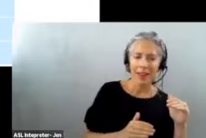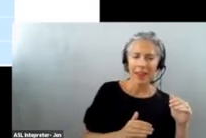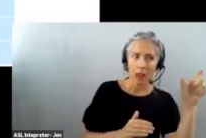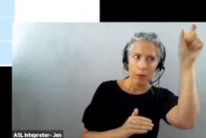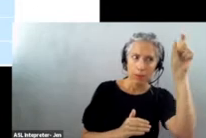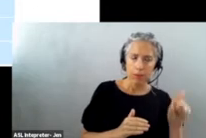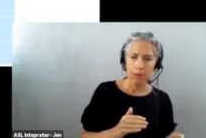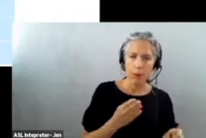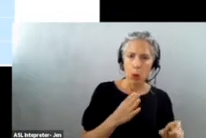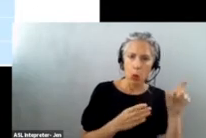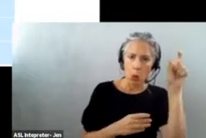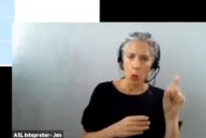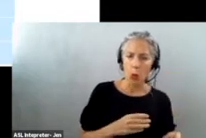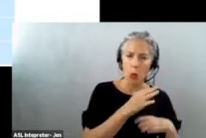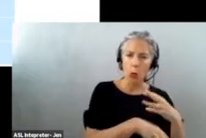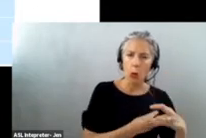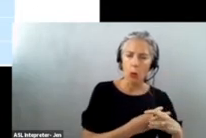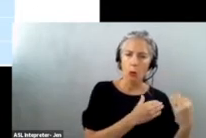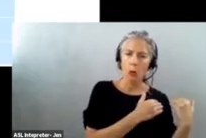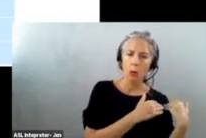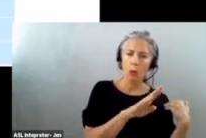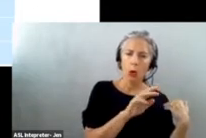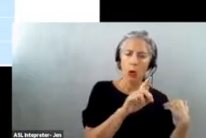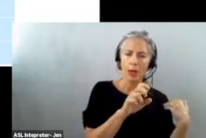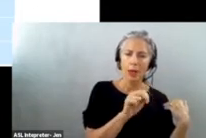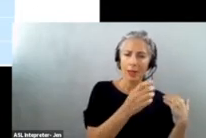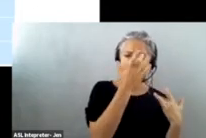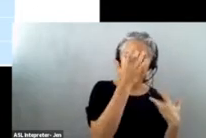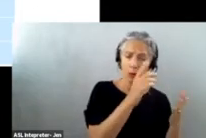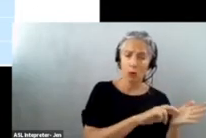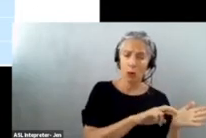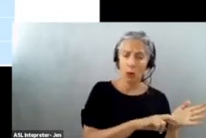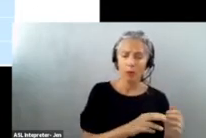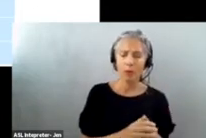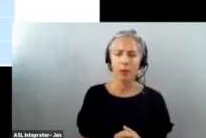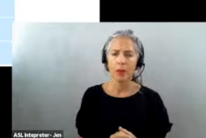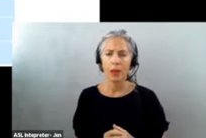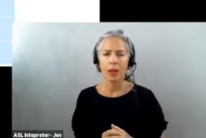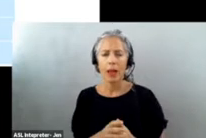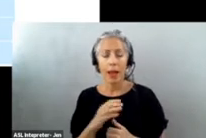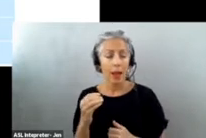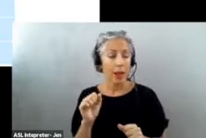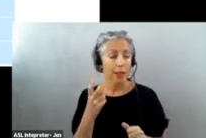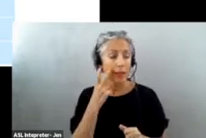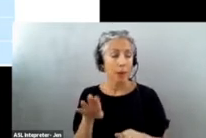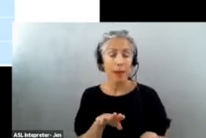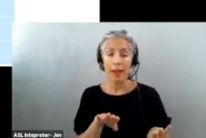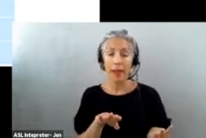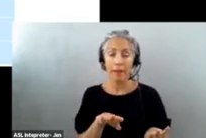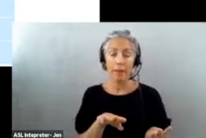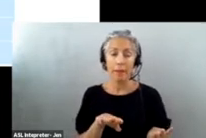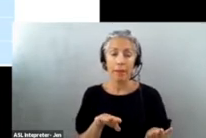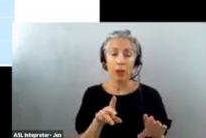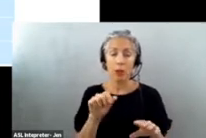children in that global burden disease. We can also see that we have the behavioral, which are